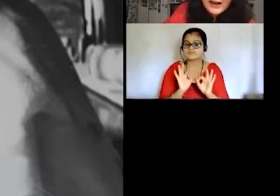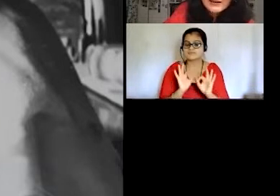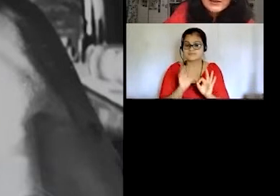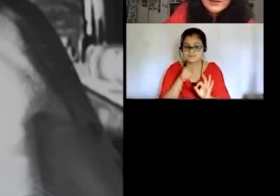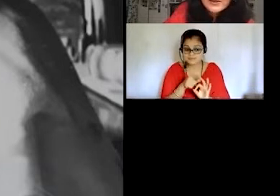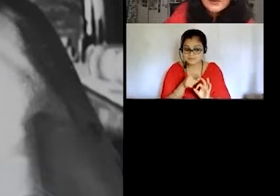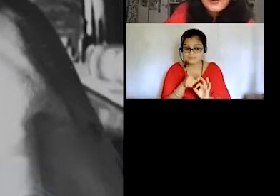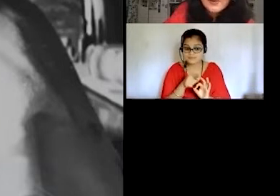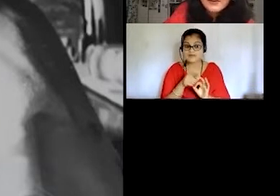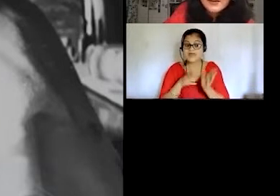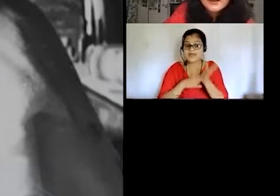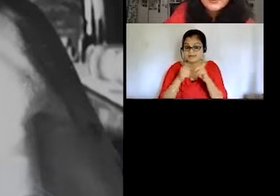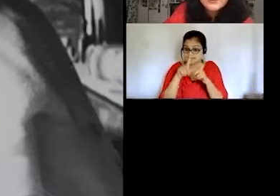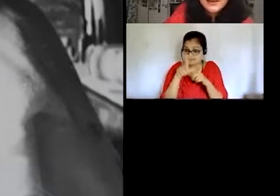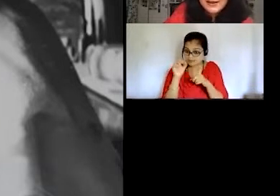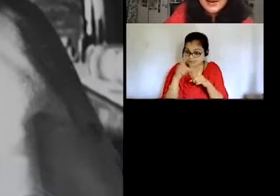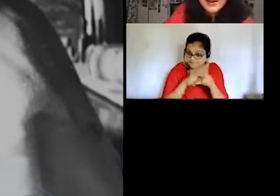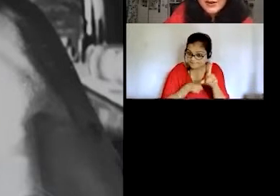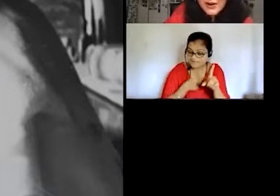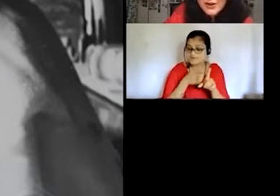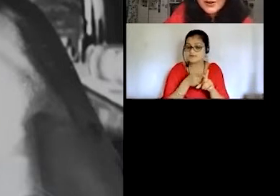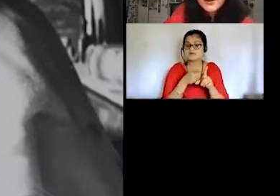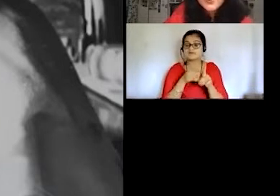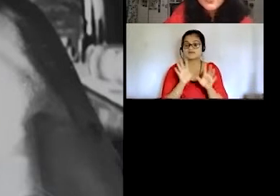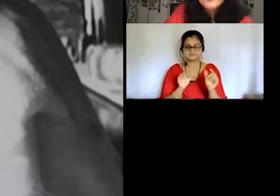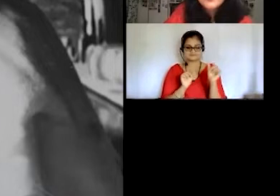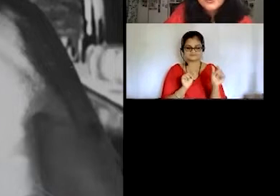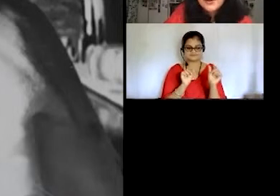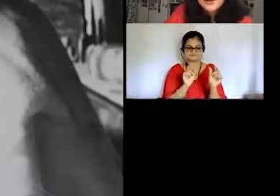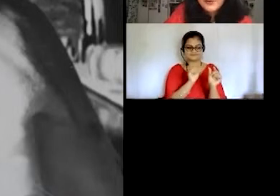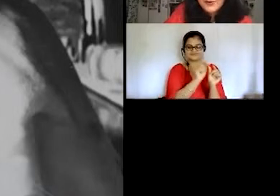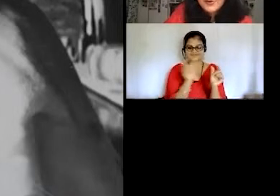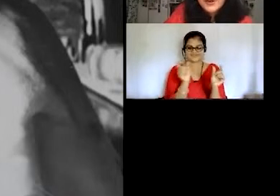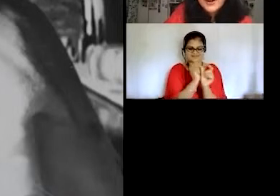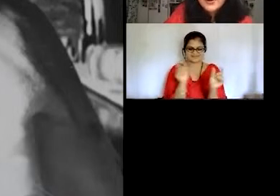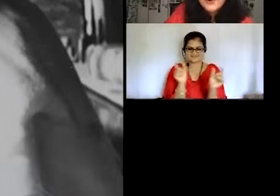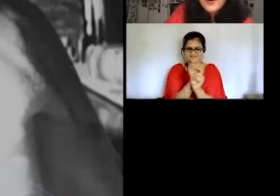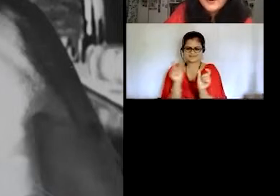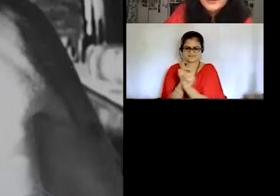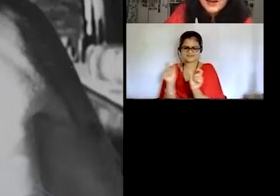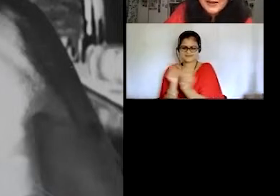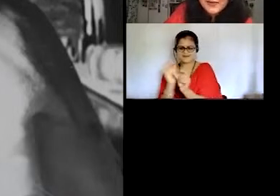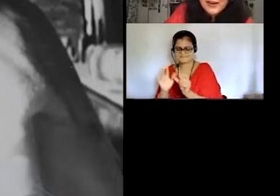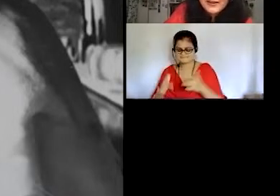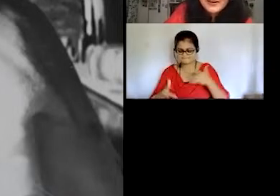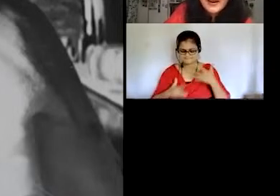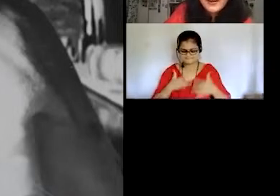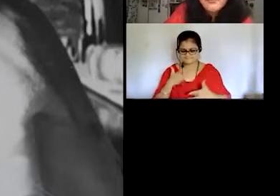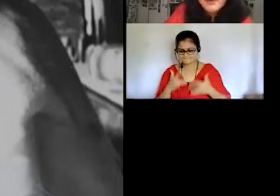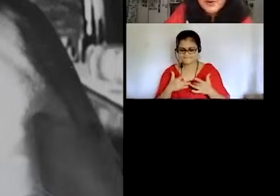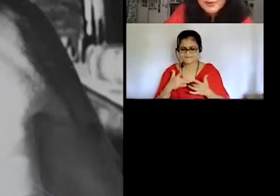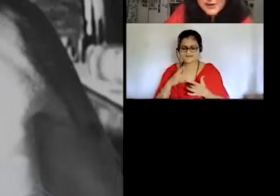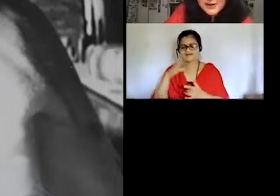defining characteristic of melody is the arrangement of the series of notes to form a satisfying